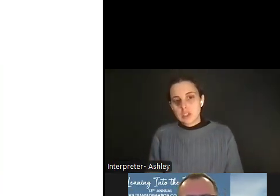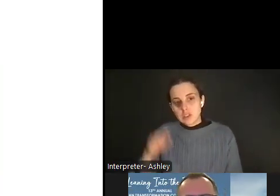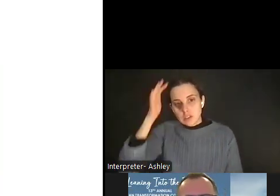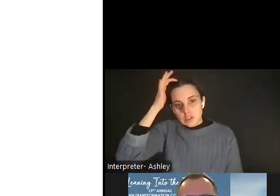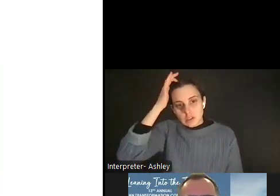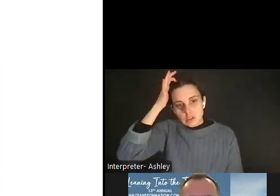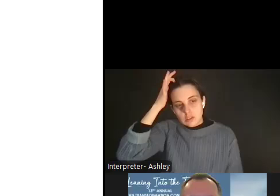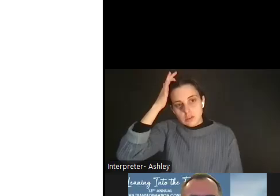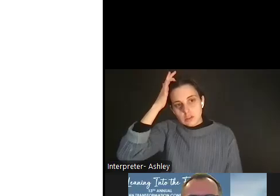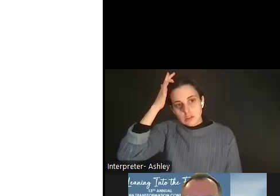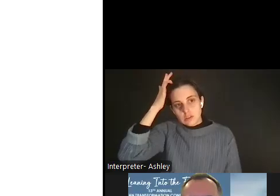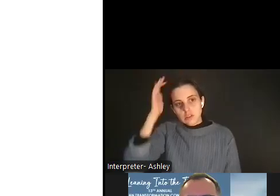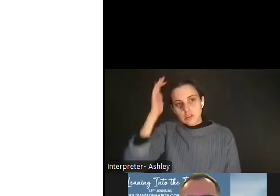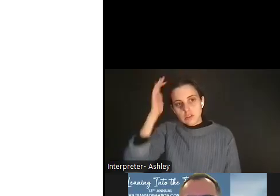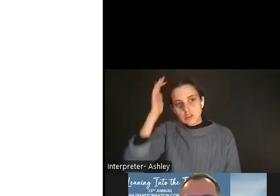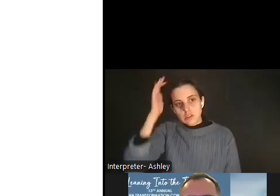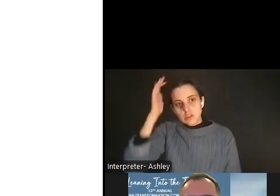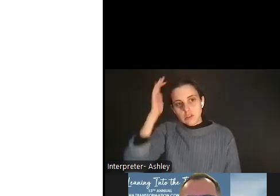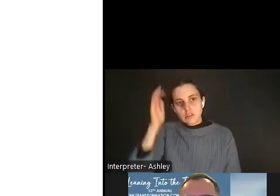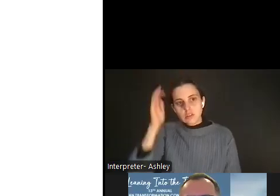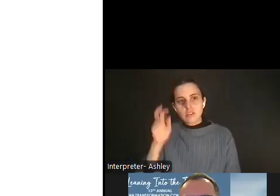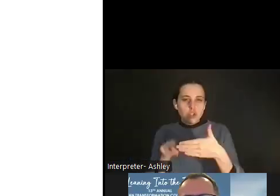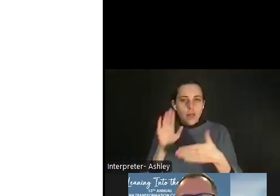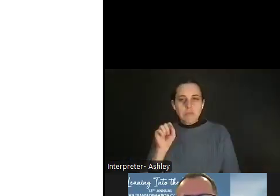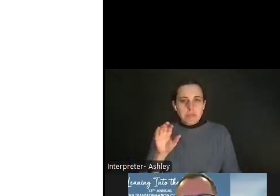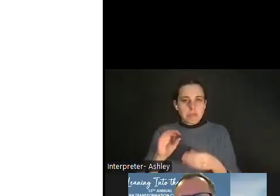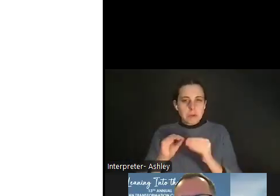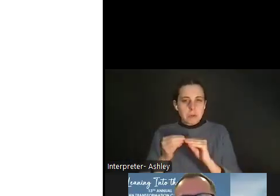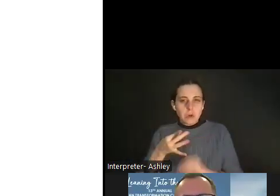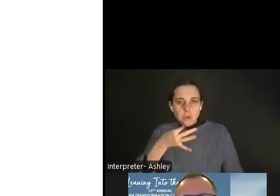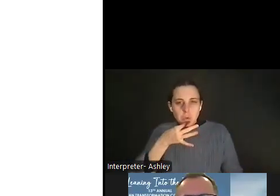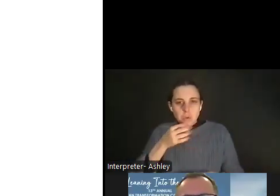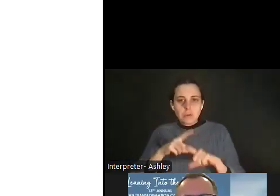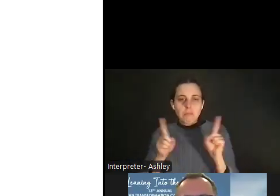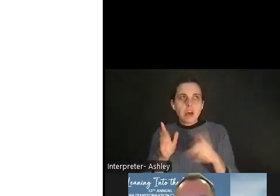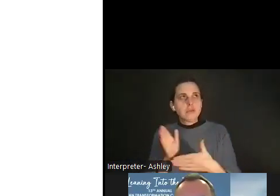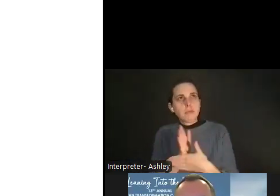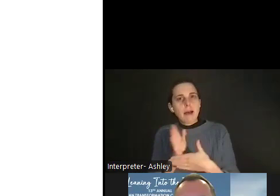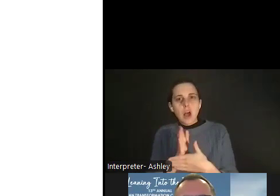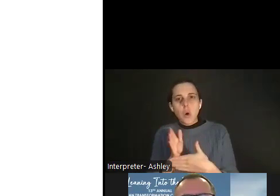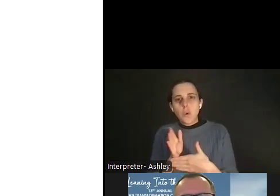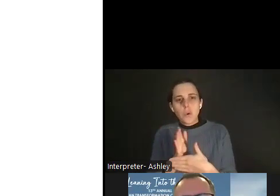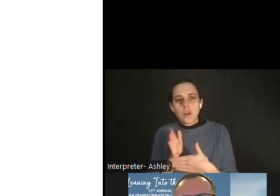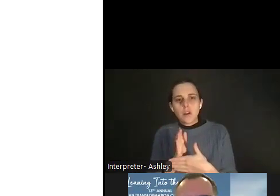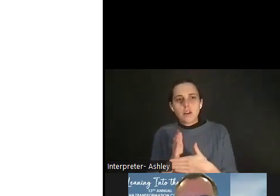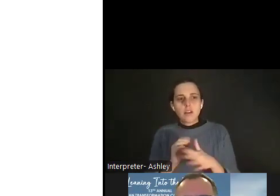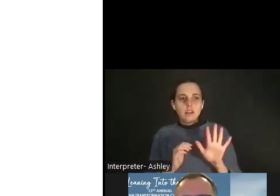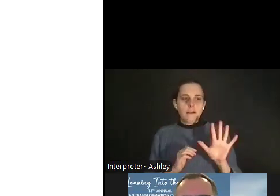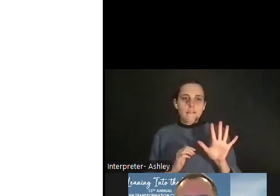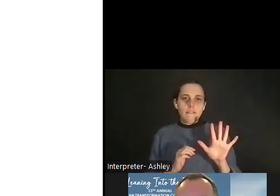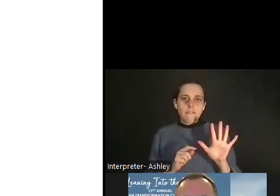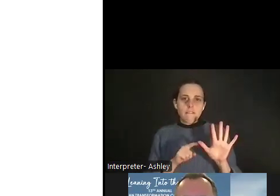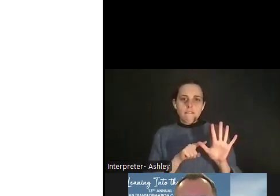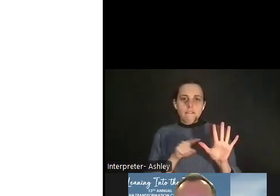that in a minute, is about one mentor to about 5 to 6 supervisor or managers or leaders. So